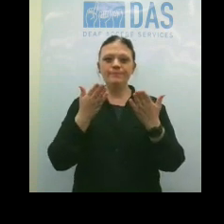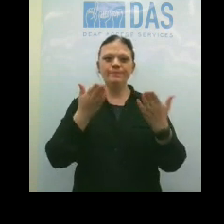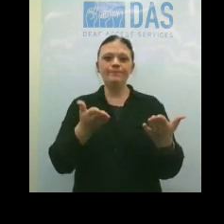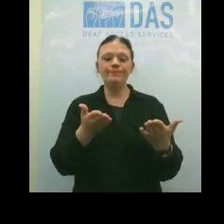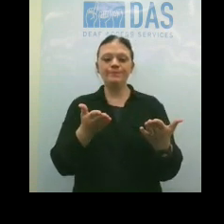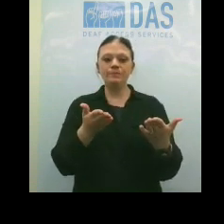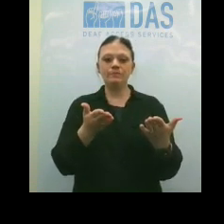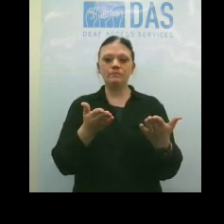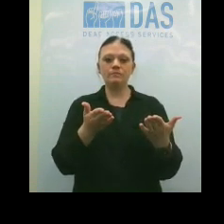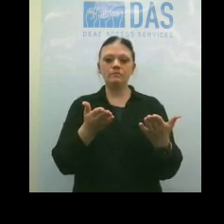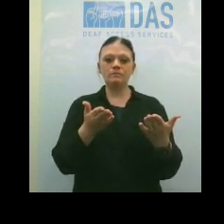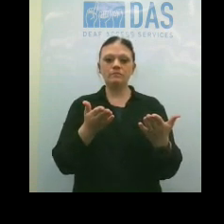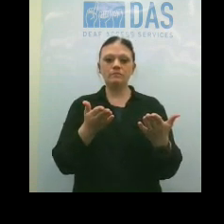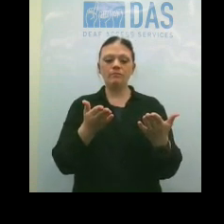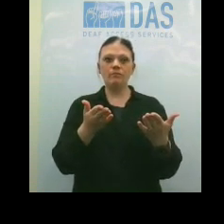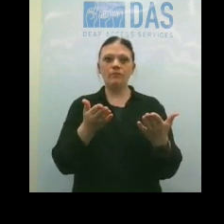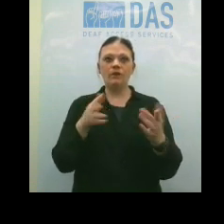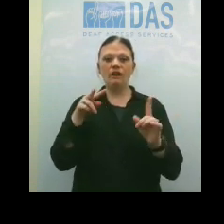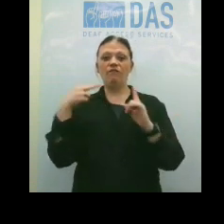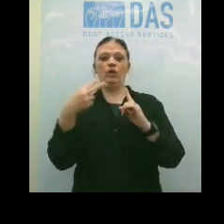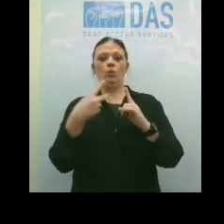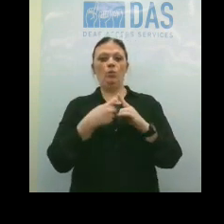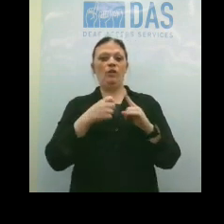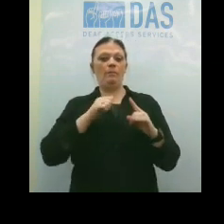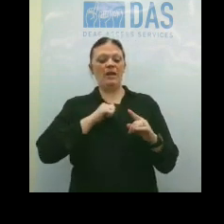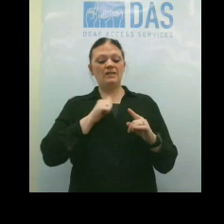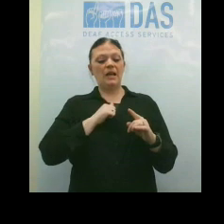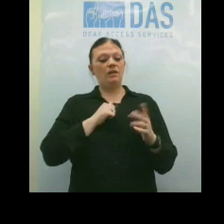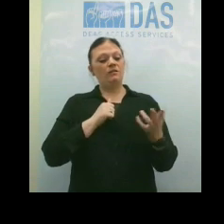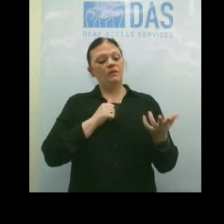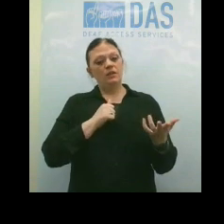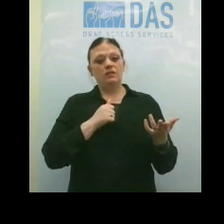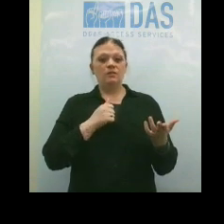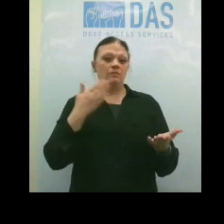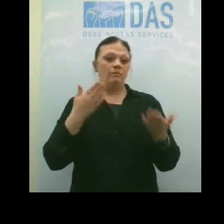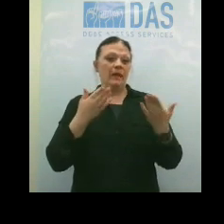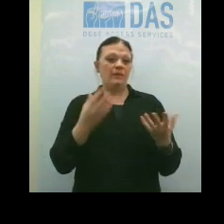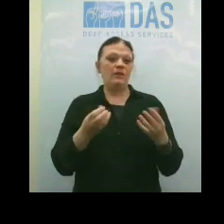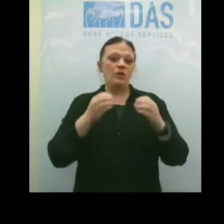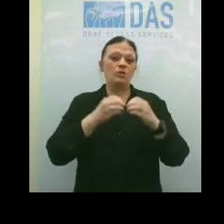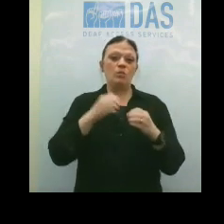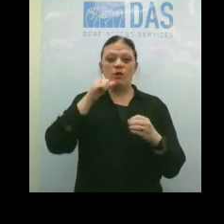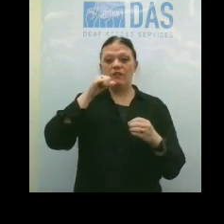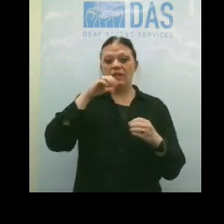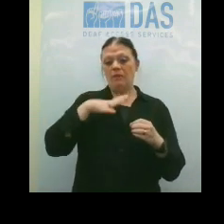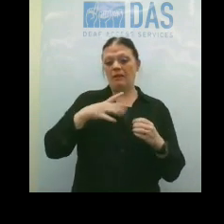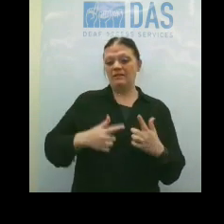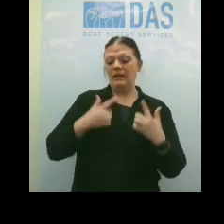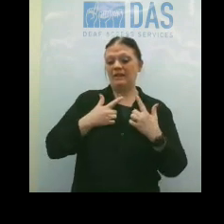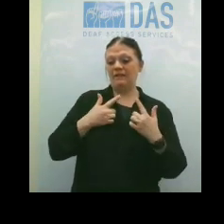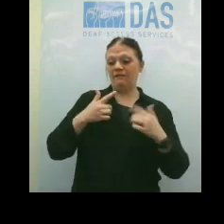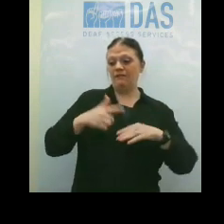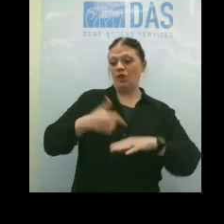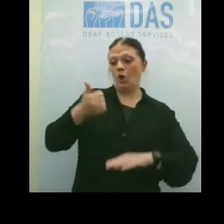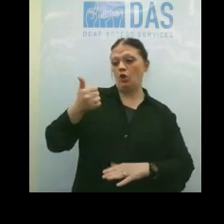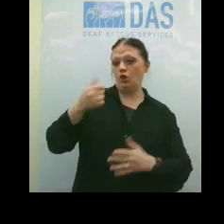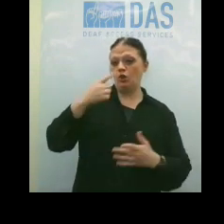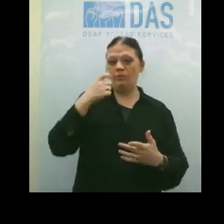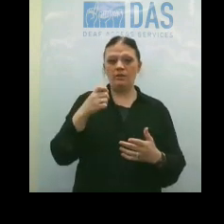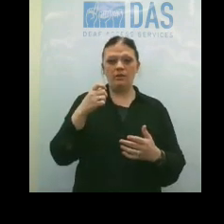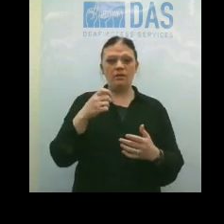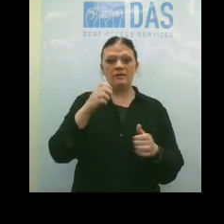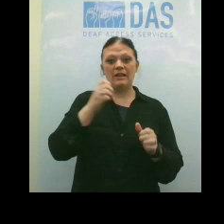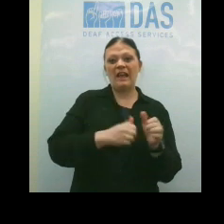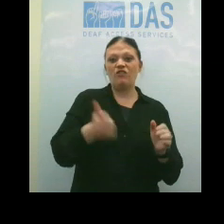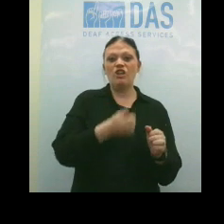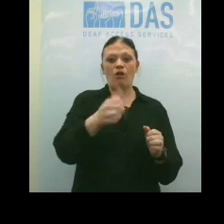a anecdotal view for myself. It may just as well be because there are more females that live longer than males, because you see in every other age